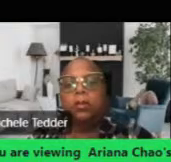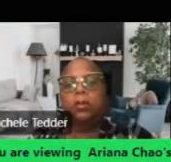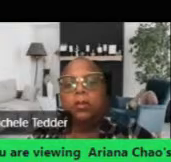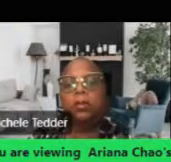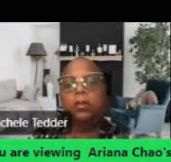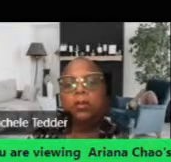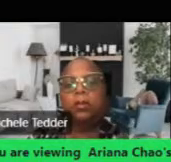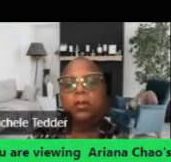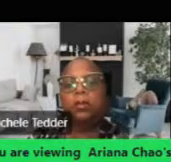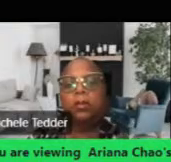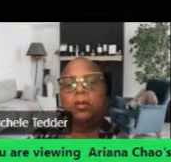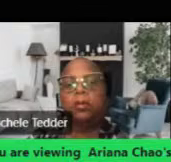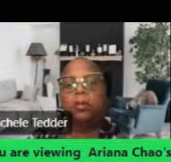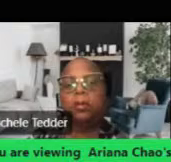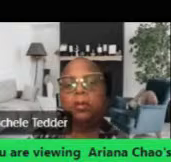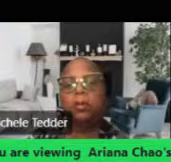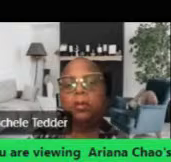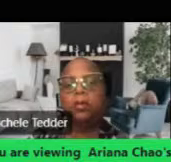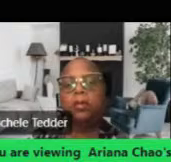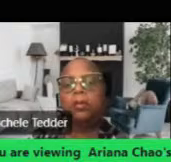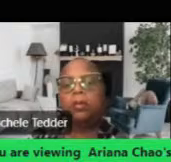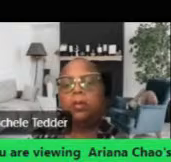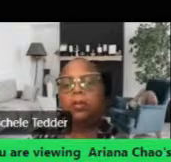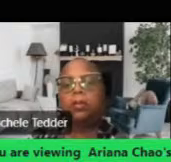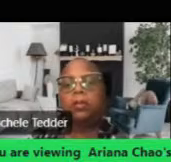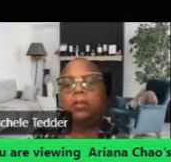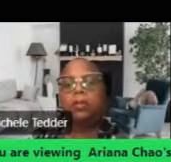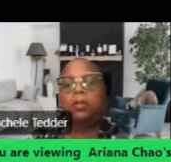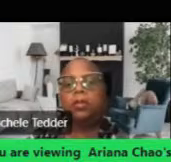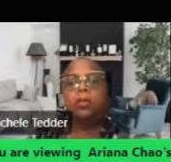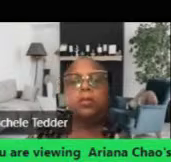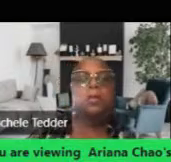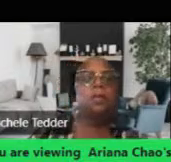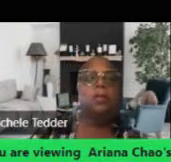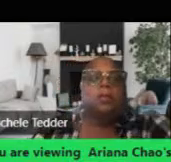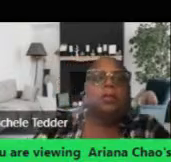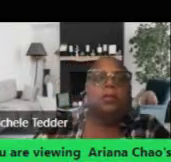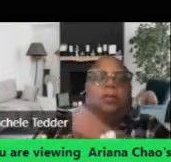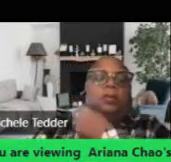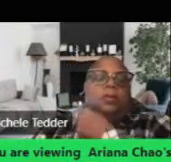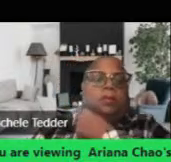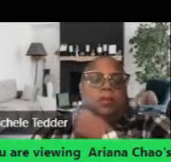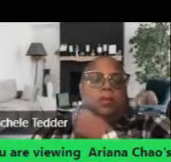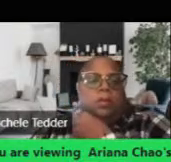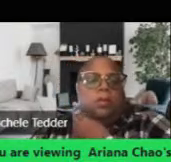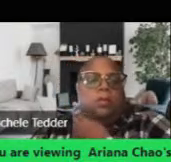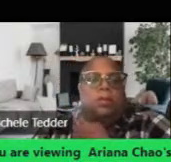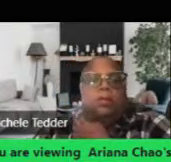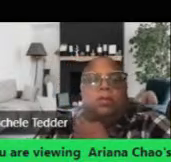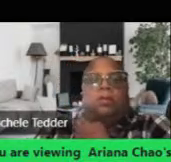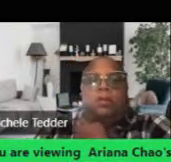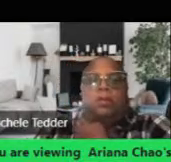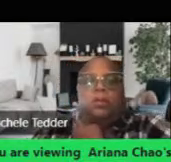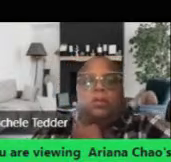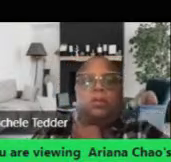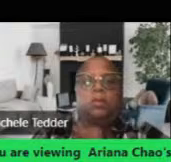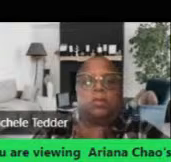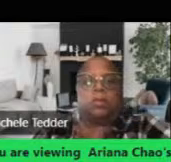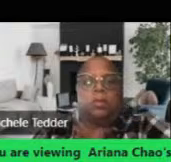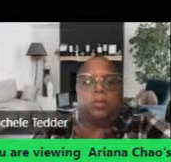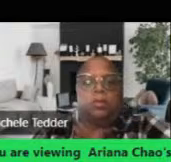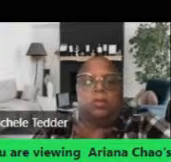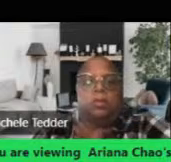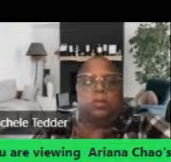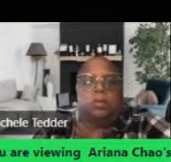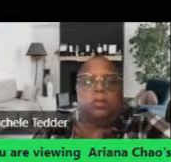is a shorter acting medication, was first approved in 2005 by the FDA for diabetes. This is for